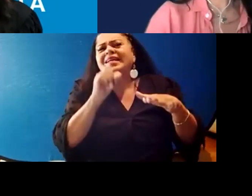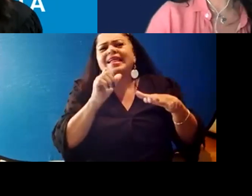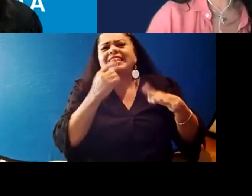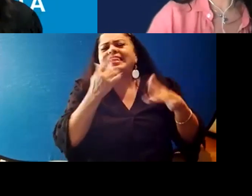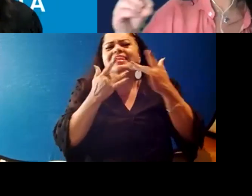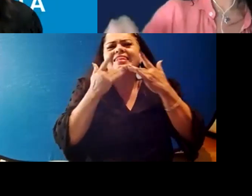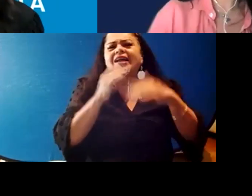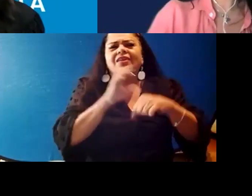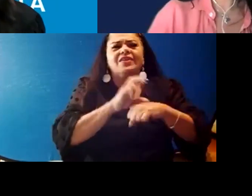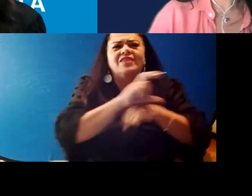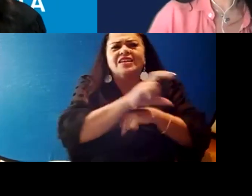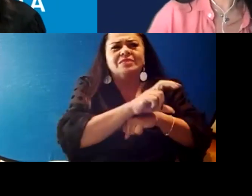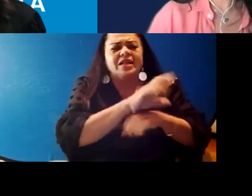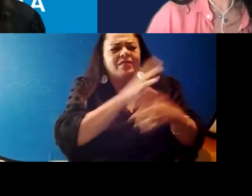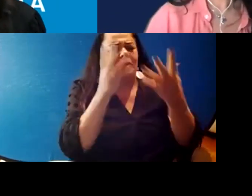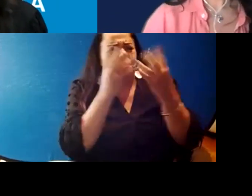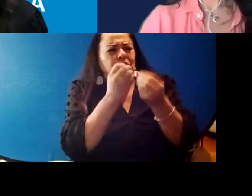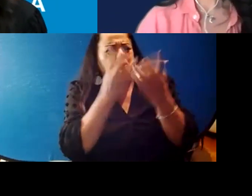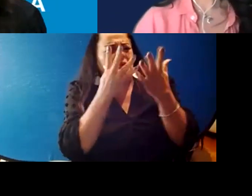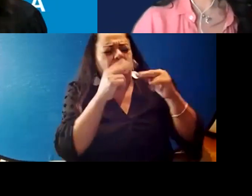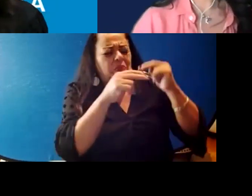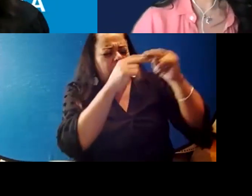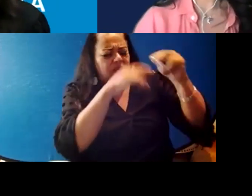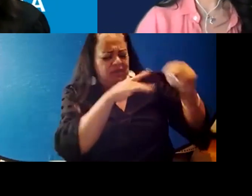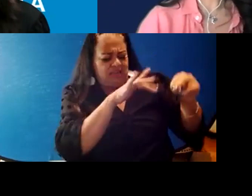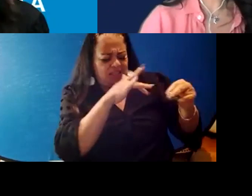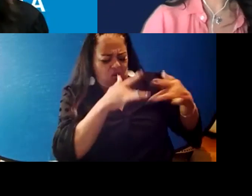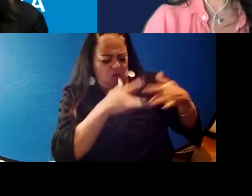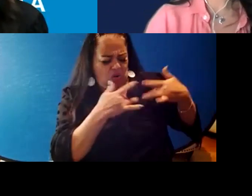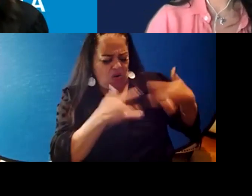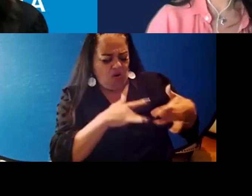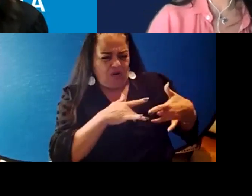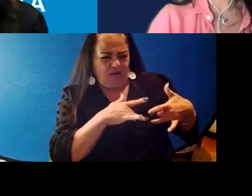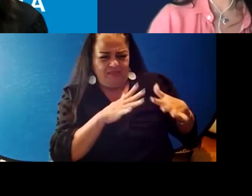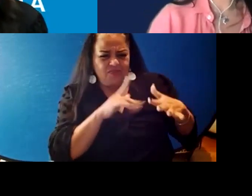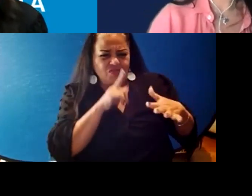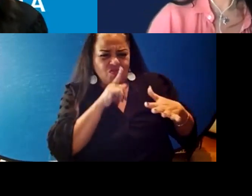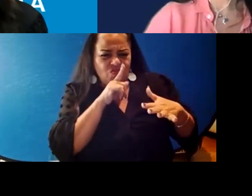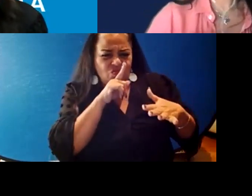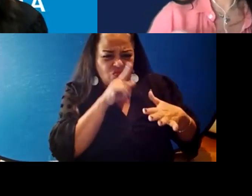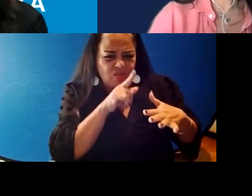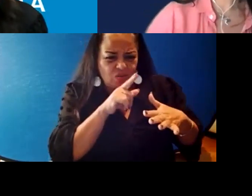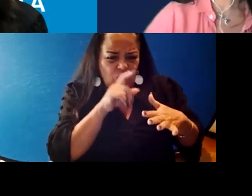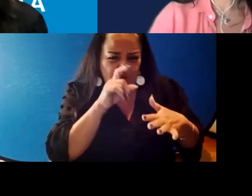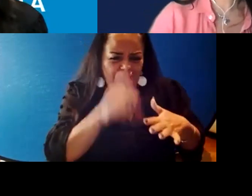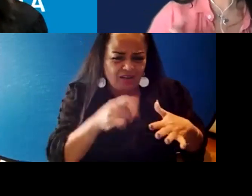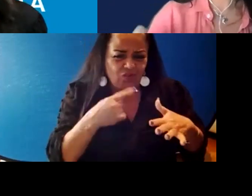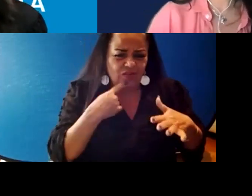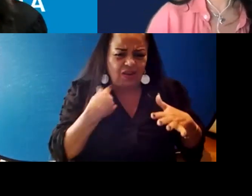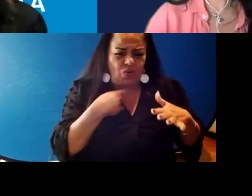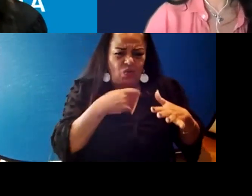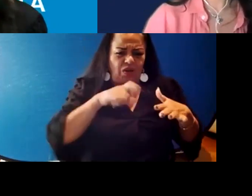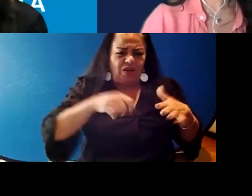beautiful building that's in the heart of the city, right? And it was like, we had to really sit down and say, we need to